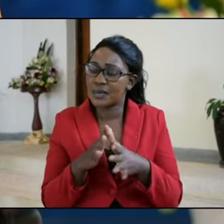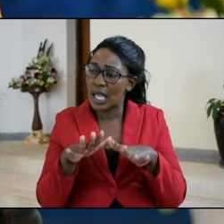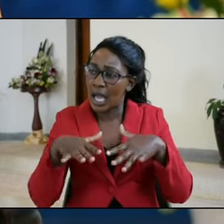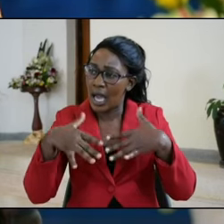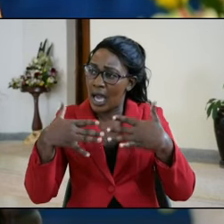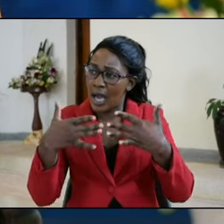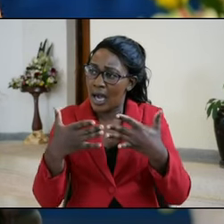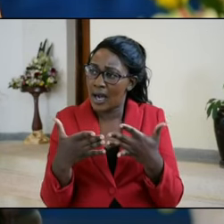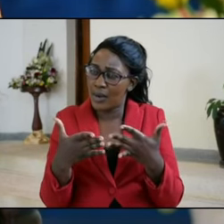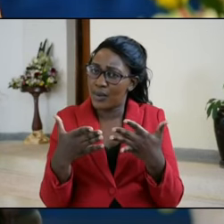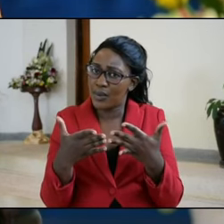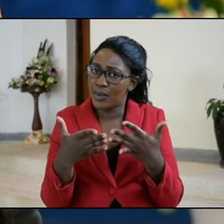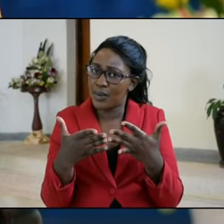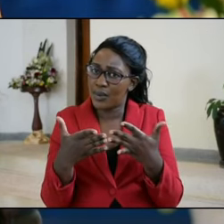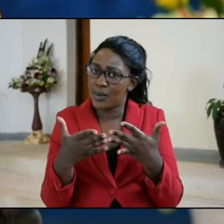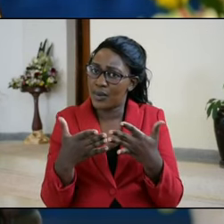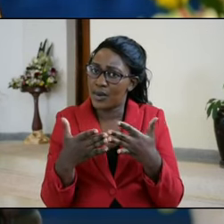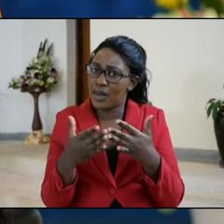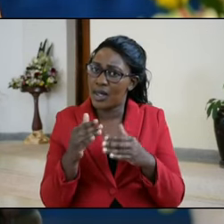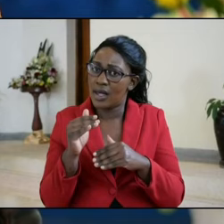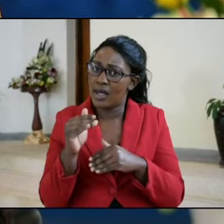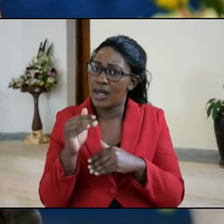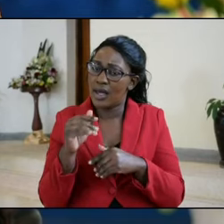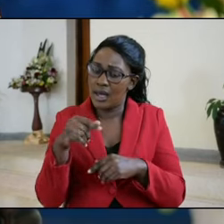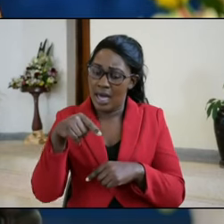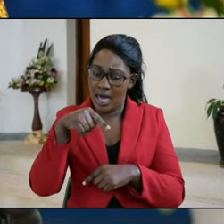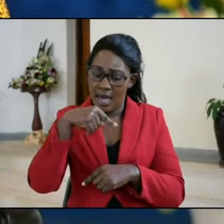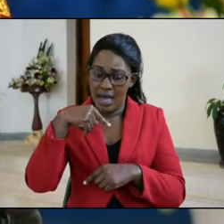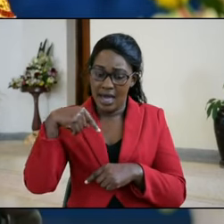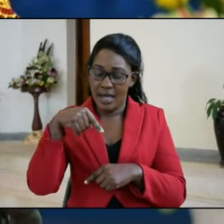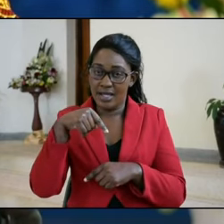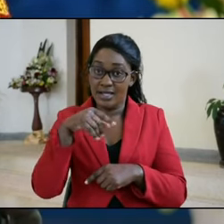How would us as Christians